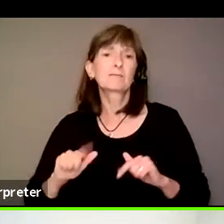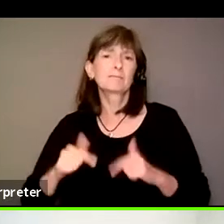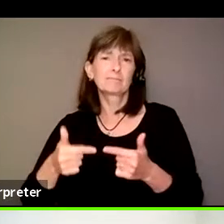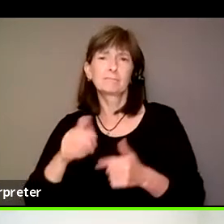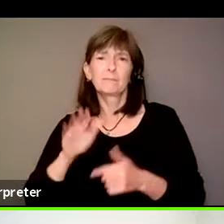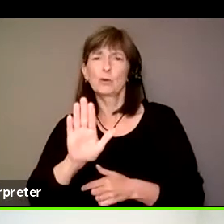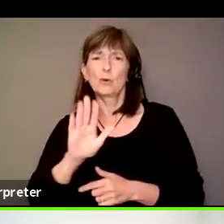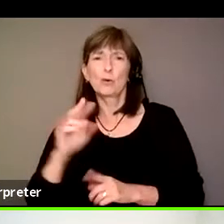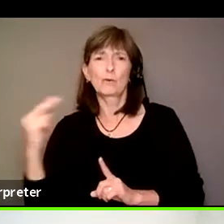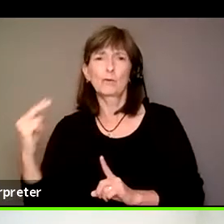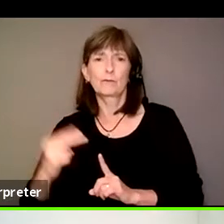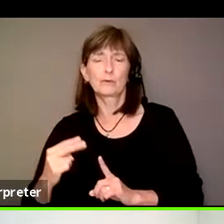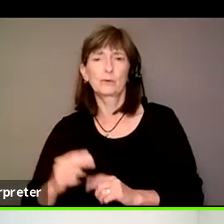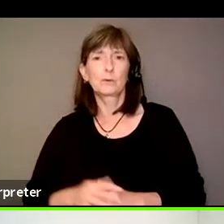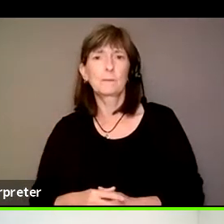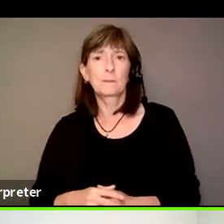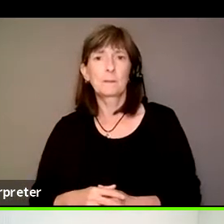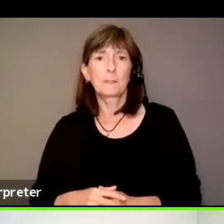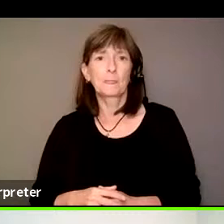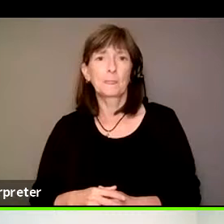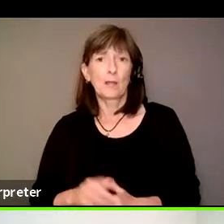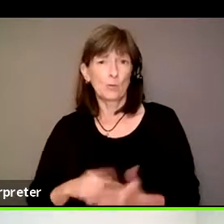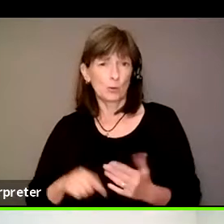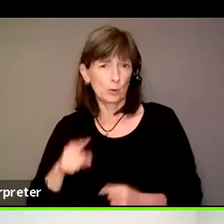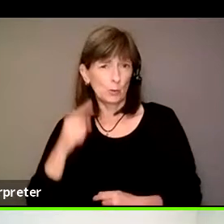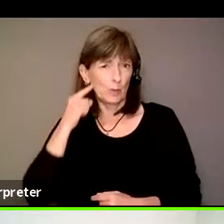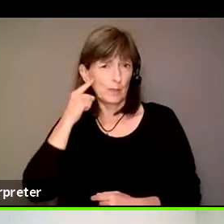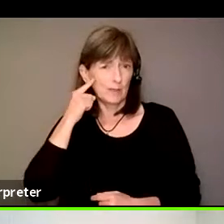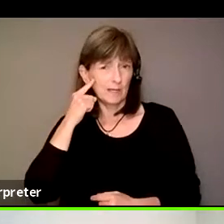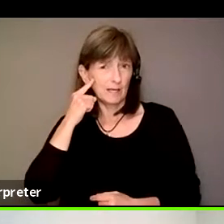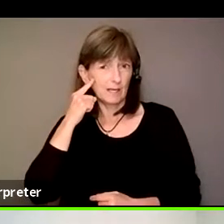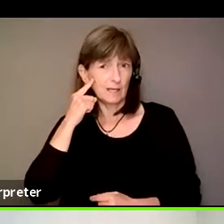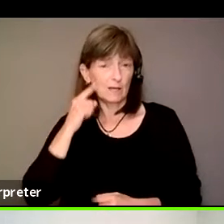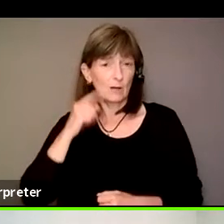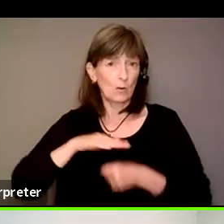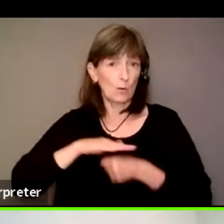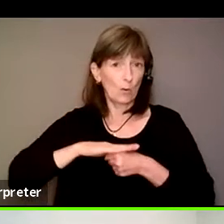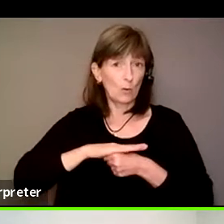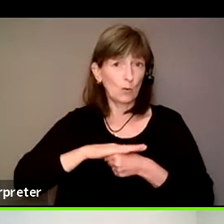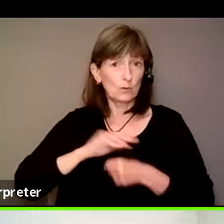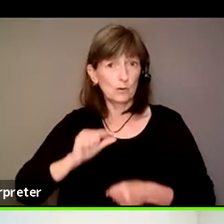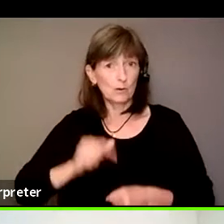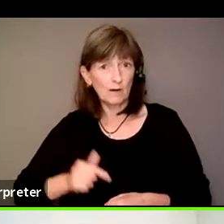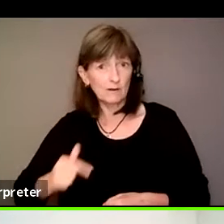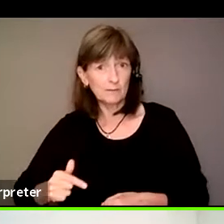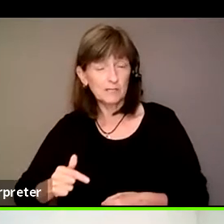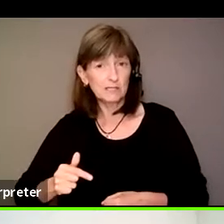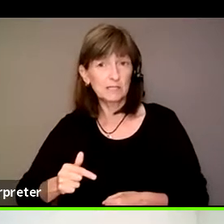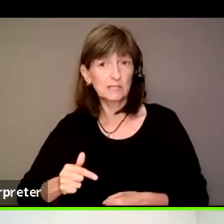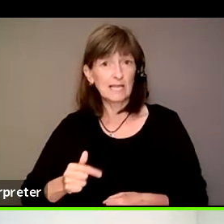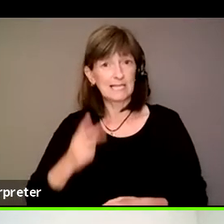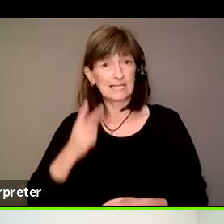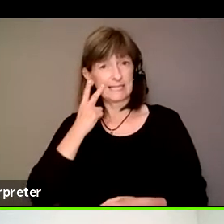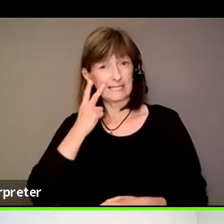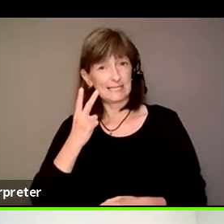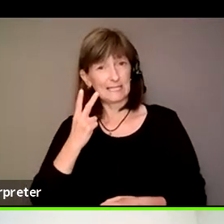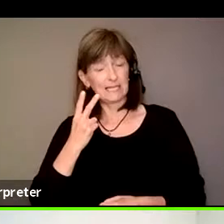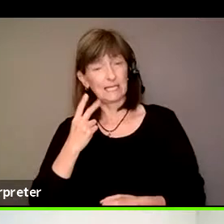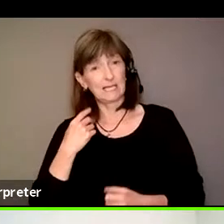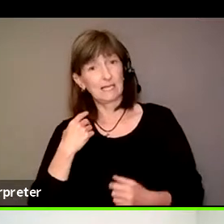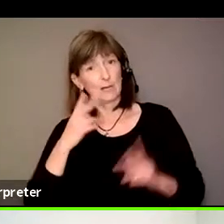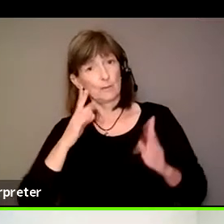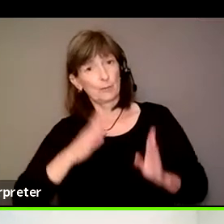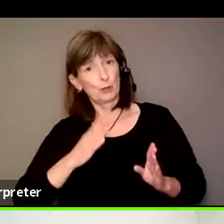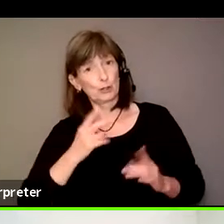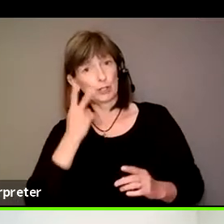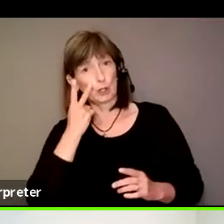perspective, how do you think somebody who looks at a local government and sees themselves reflected in that government, how do you think